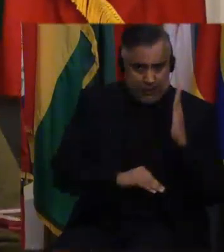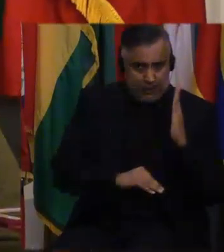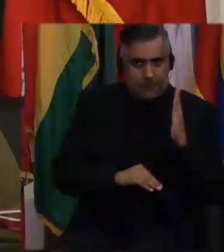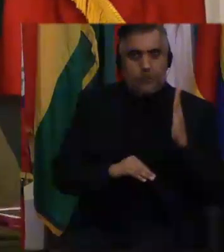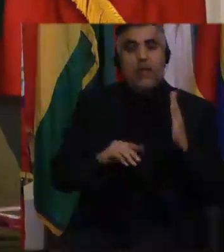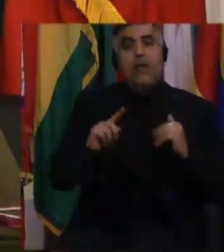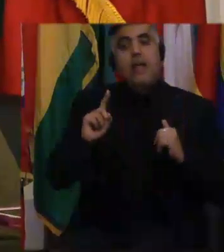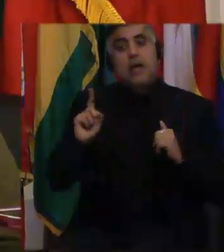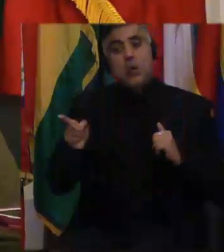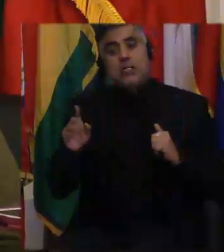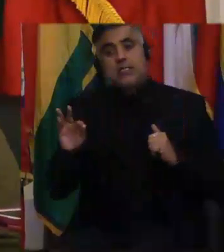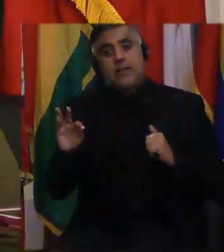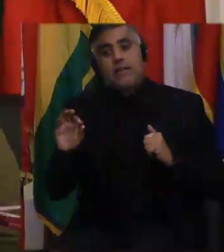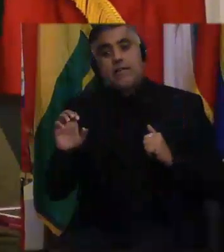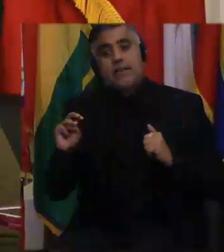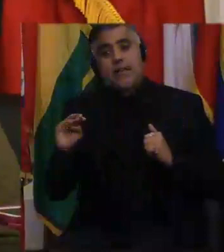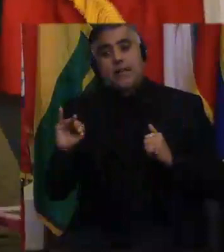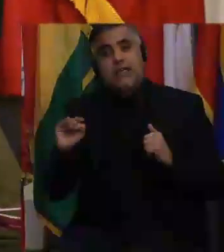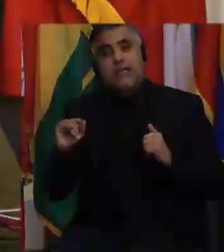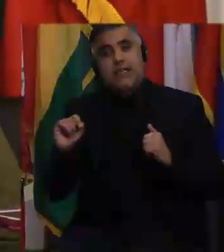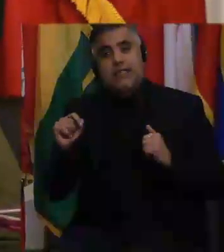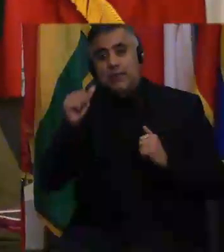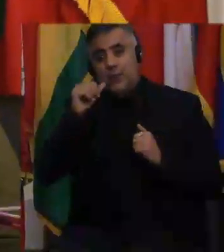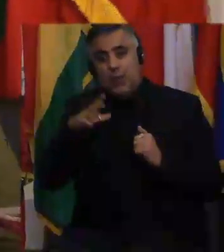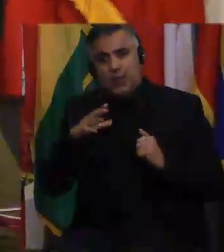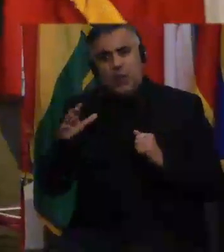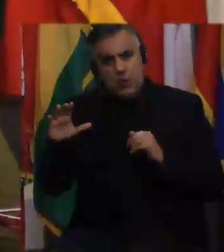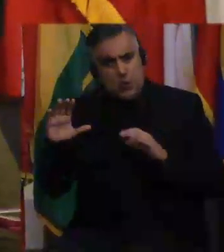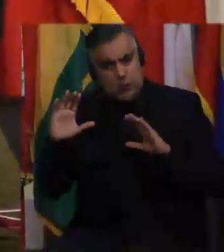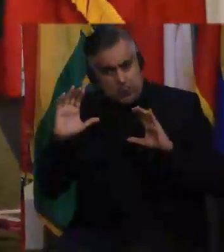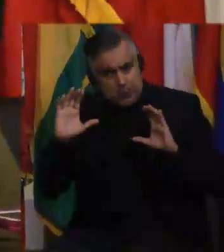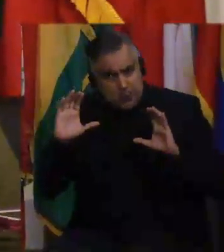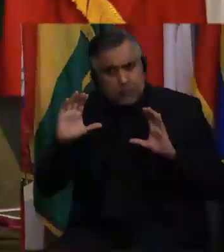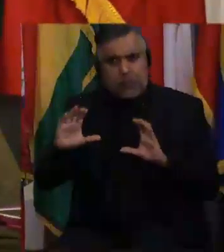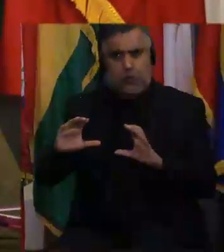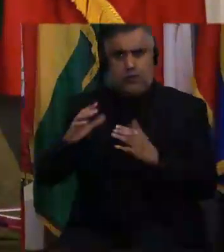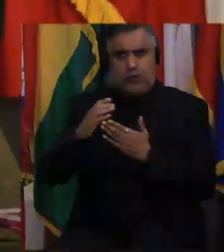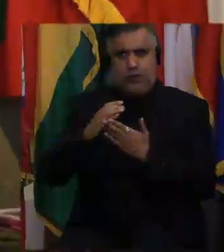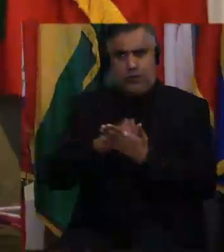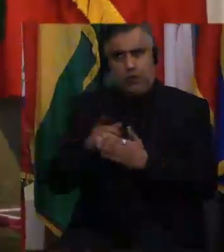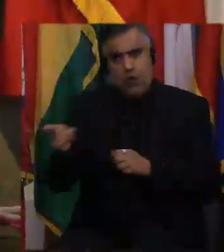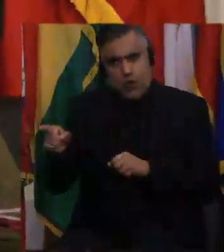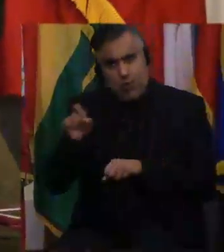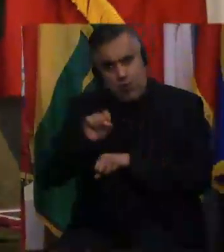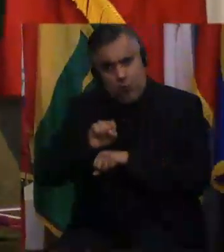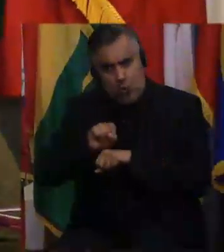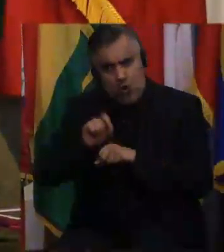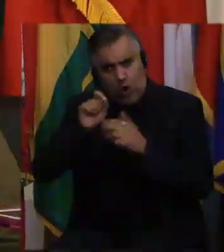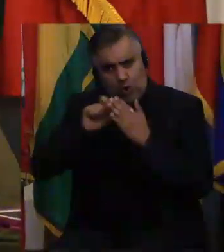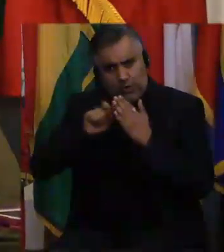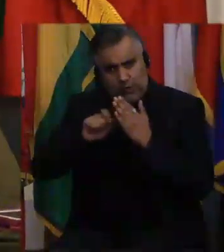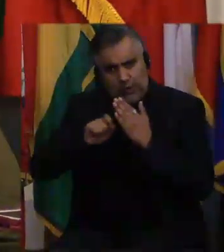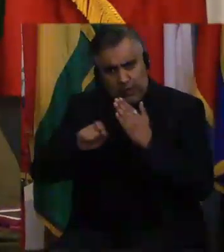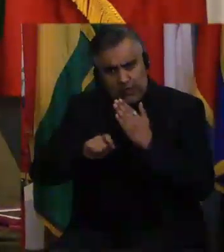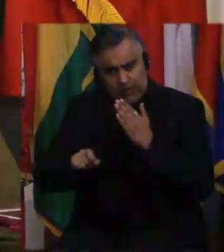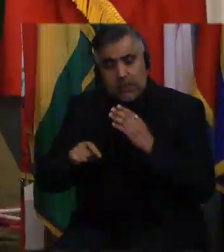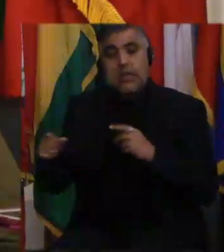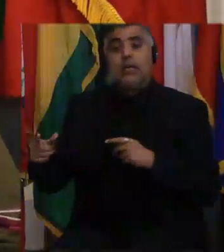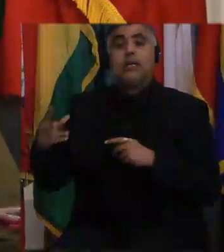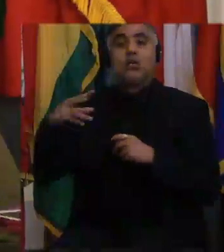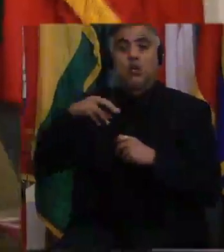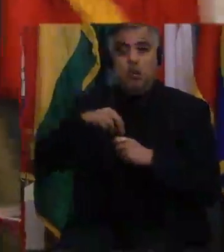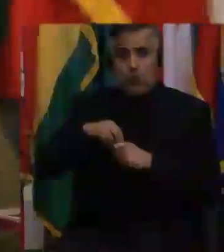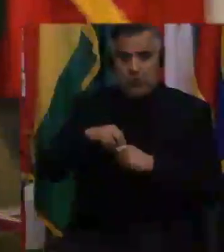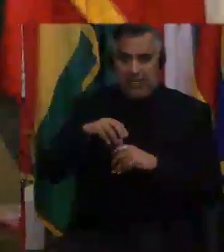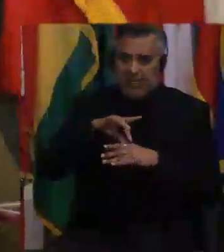que impulsaron la convención, las que trabajaron en su desarrollo y en su formulación, incluso en su contenido. Entonces yo creo